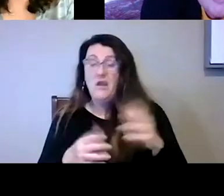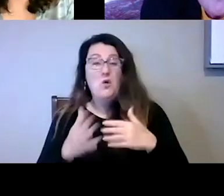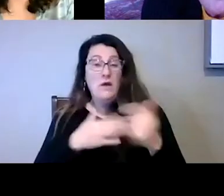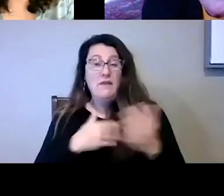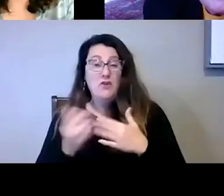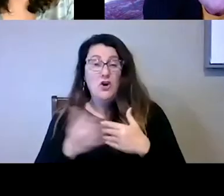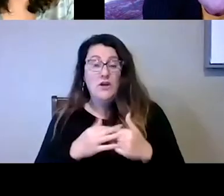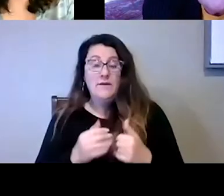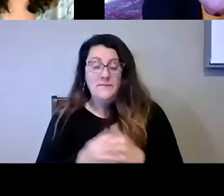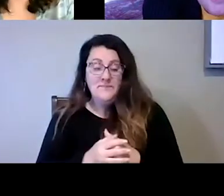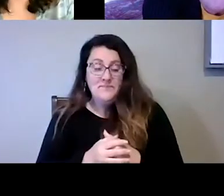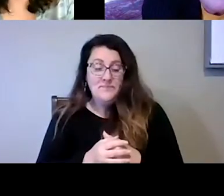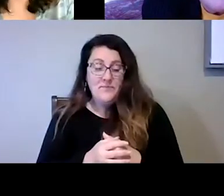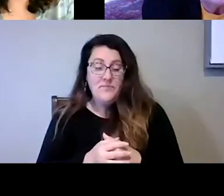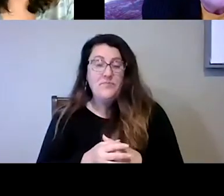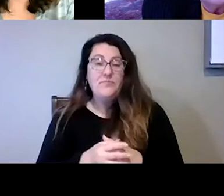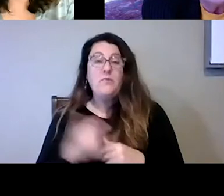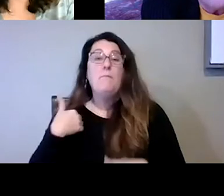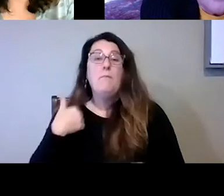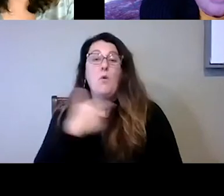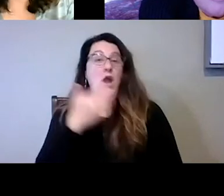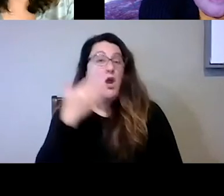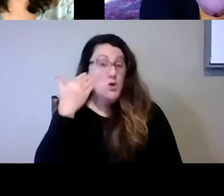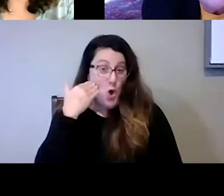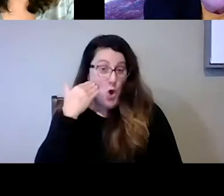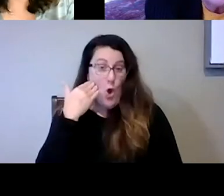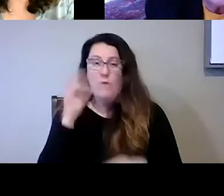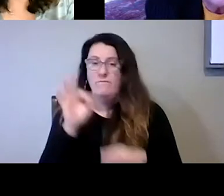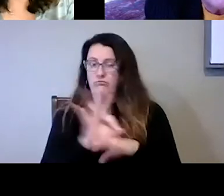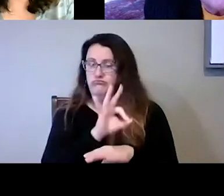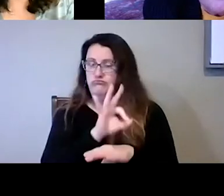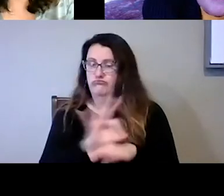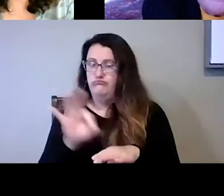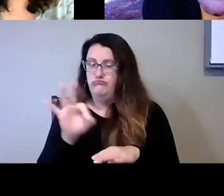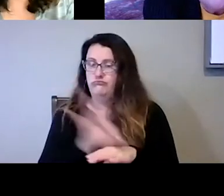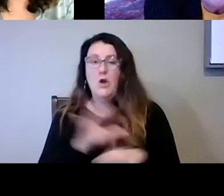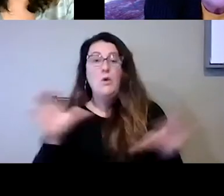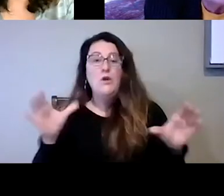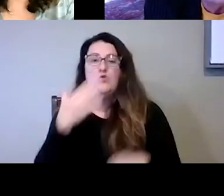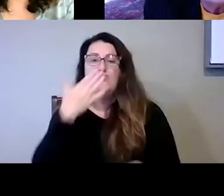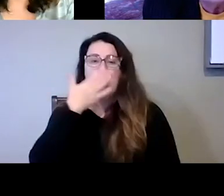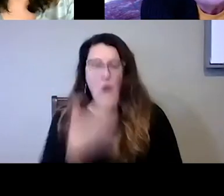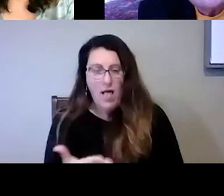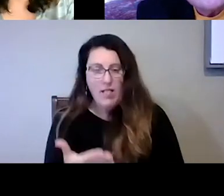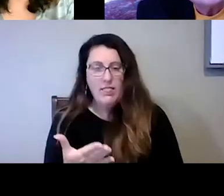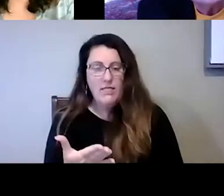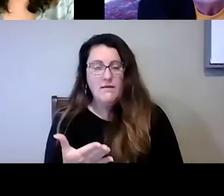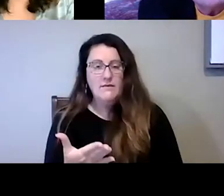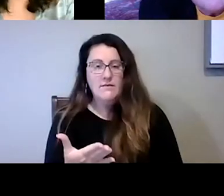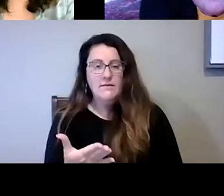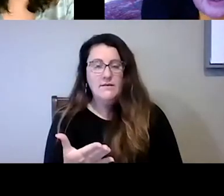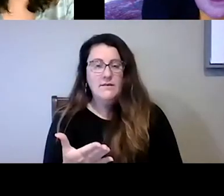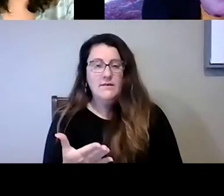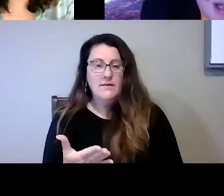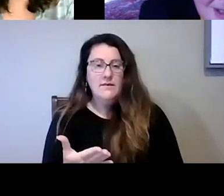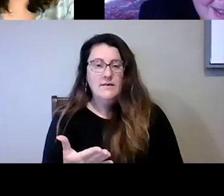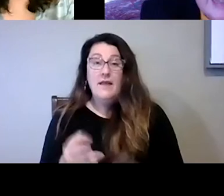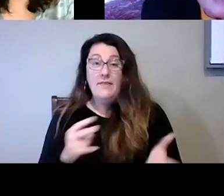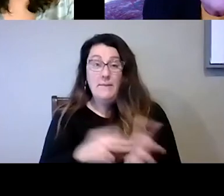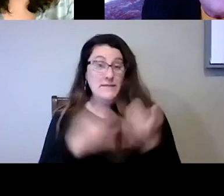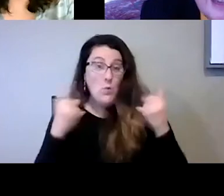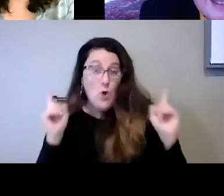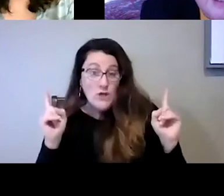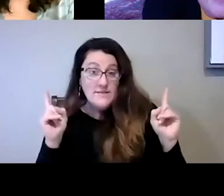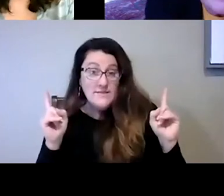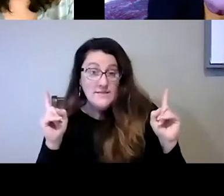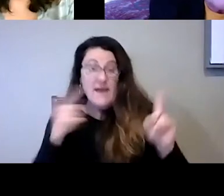like we know how it works, and we know how to do it well, and we know how to, which means that it works and